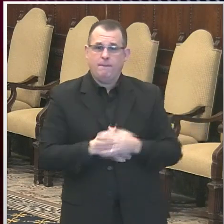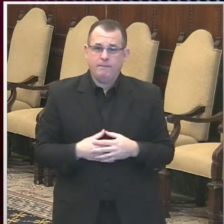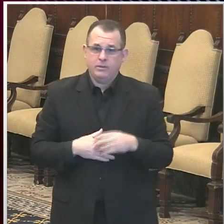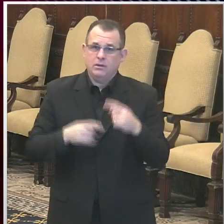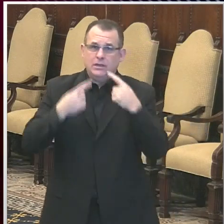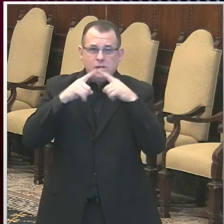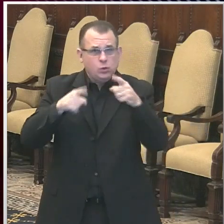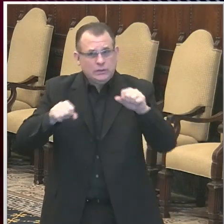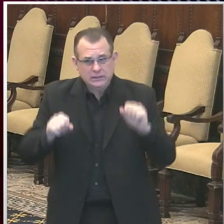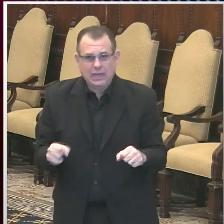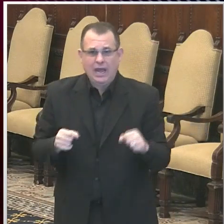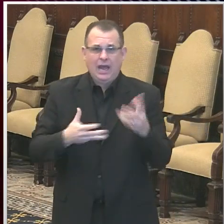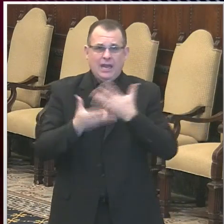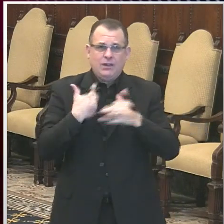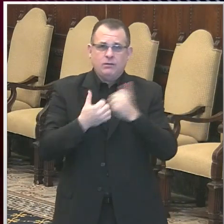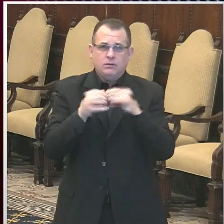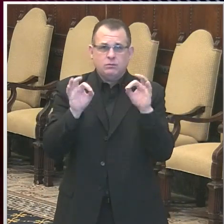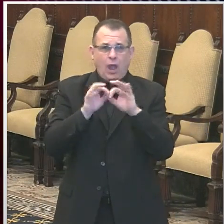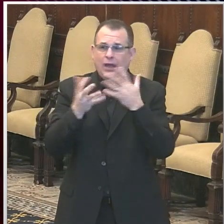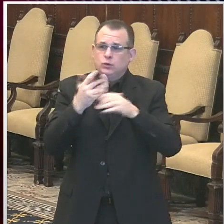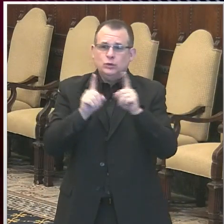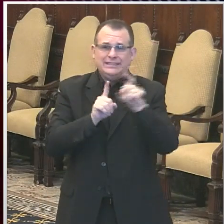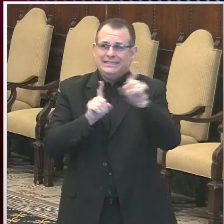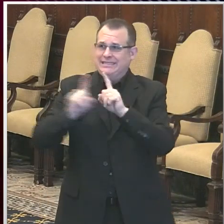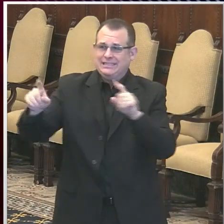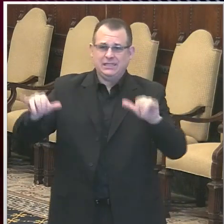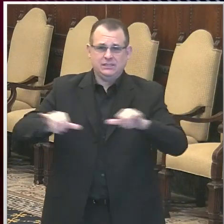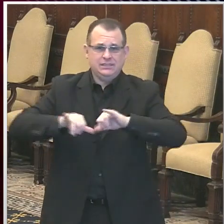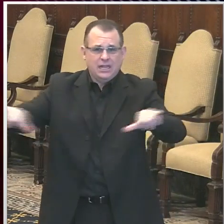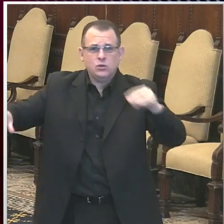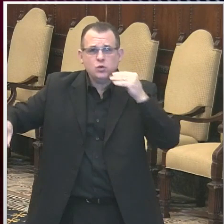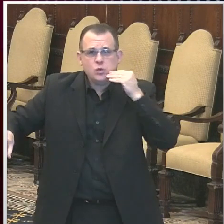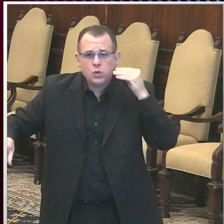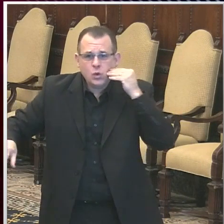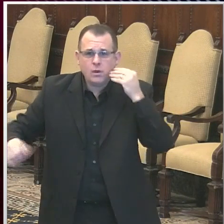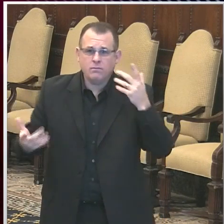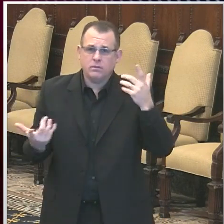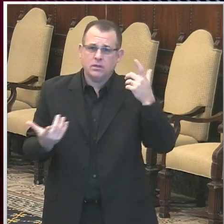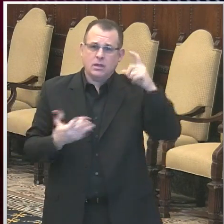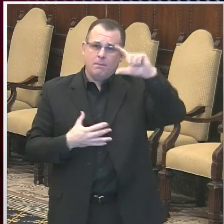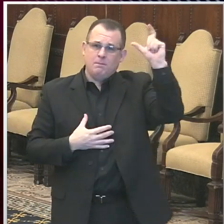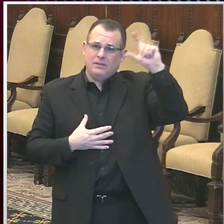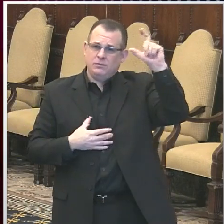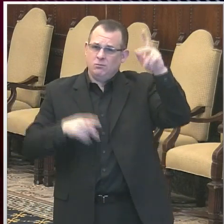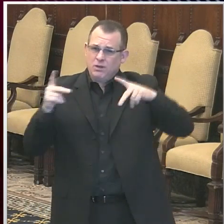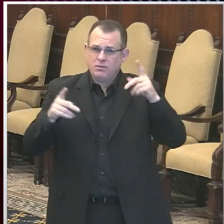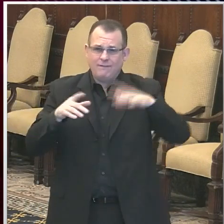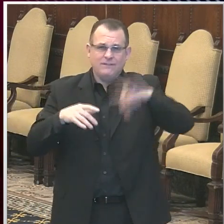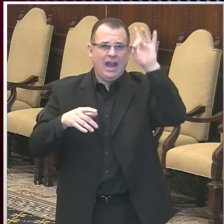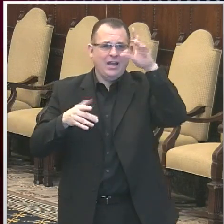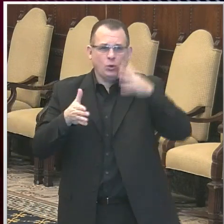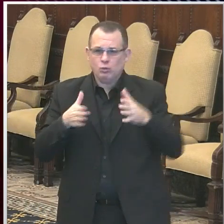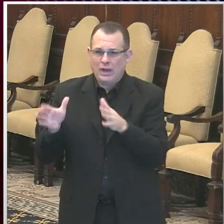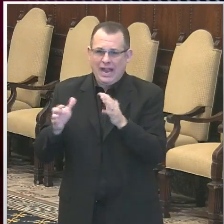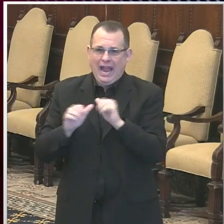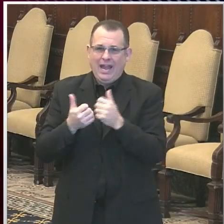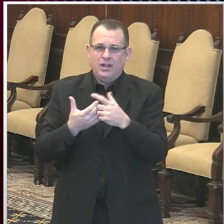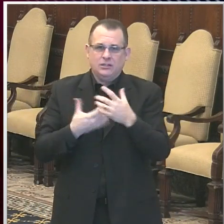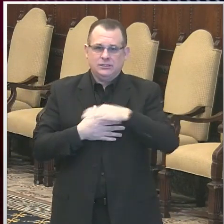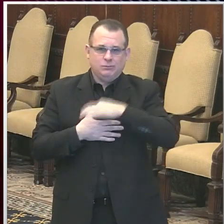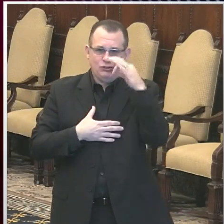social distancing limitations. In fact, in many ways, Muslims may find this to be an opportunity for great spiritual